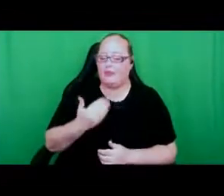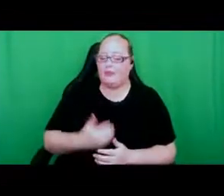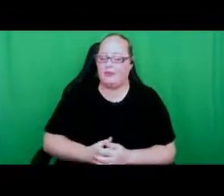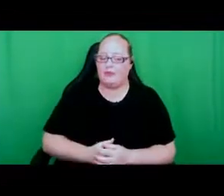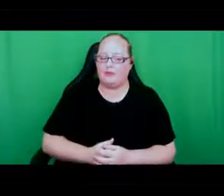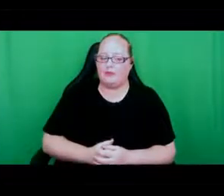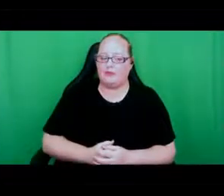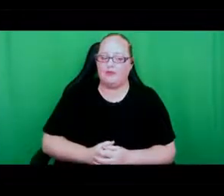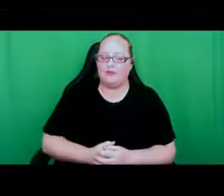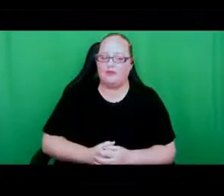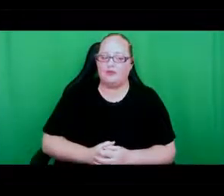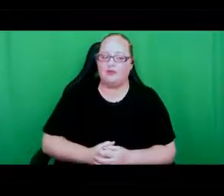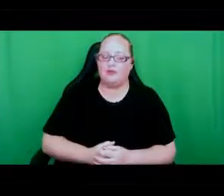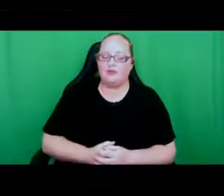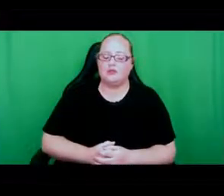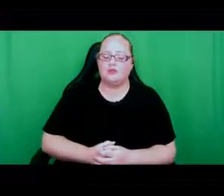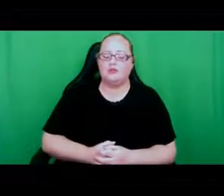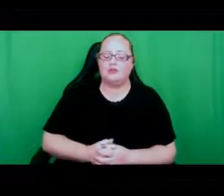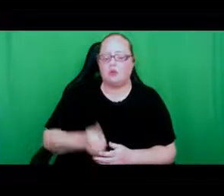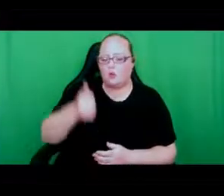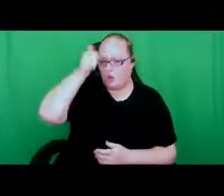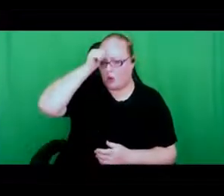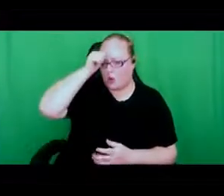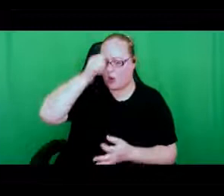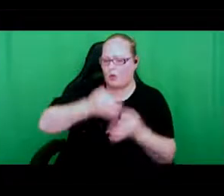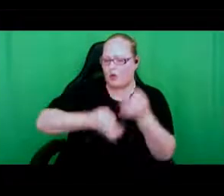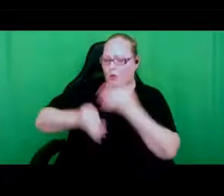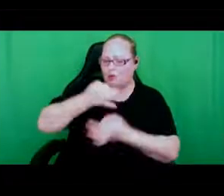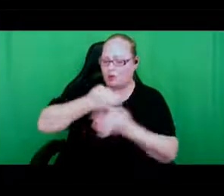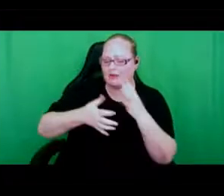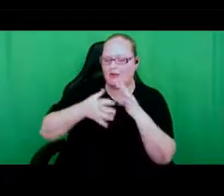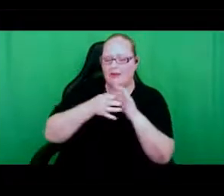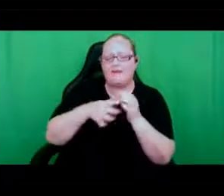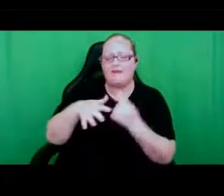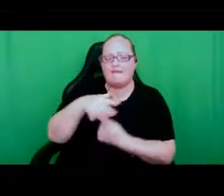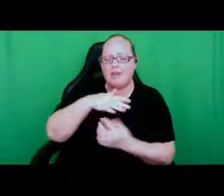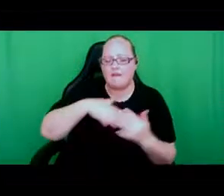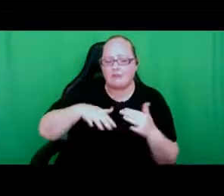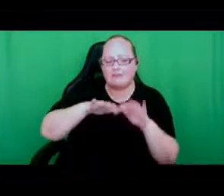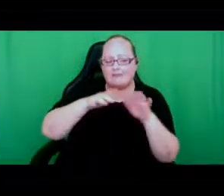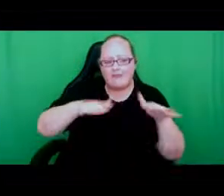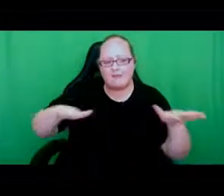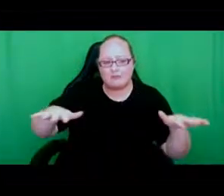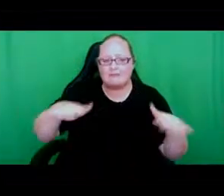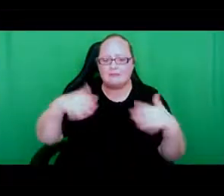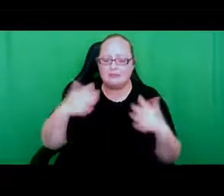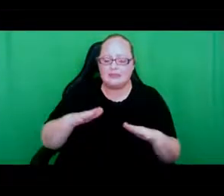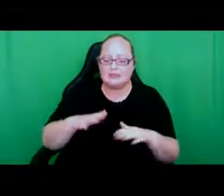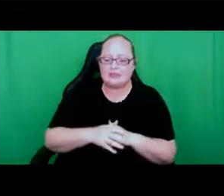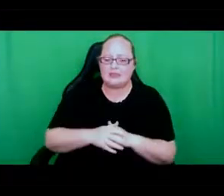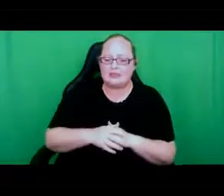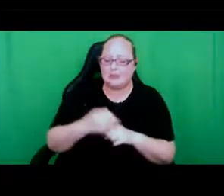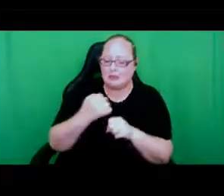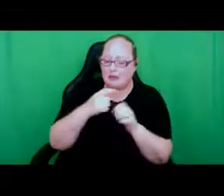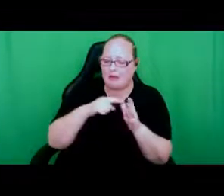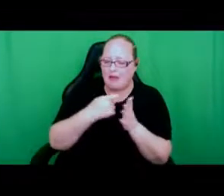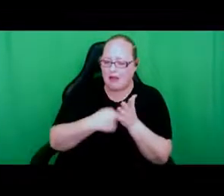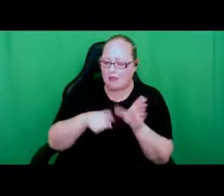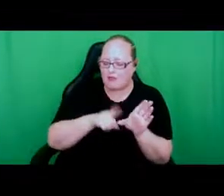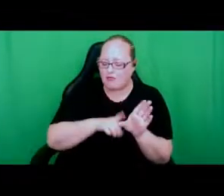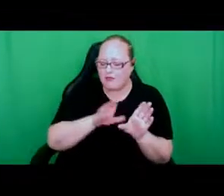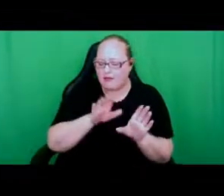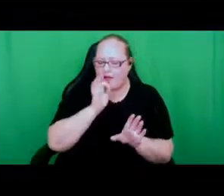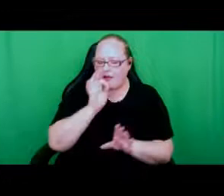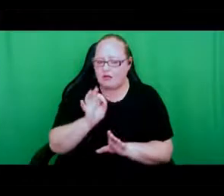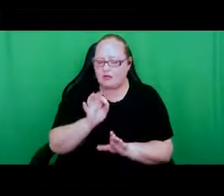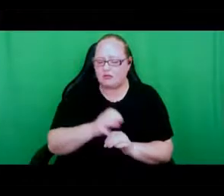We know that we've had a number of questions in about the environment. Gary, this is perhaps one that you can pick up, asking what's being done to